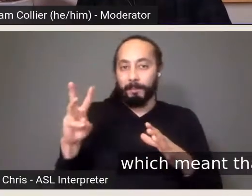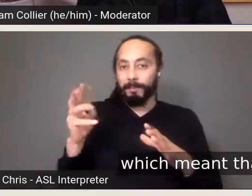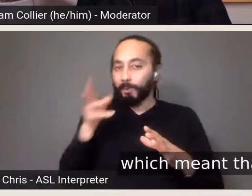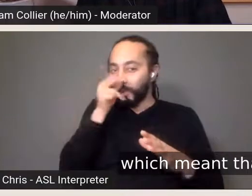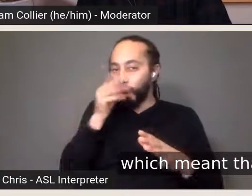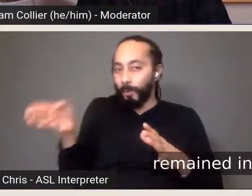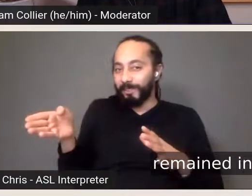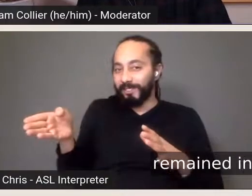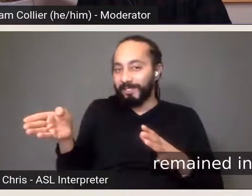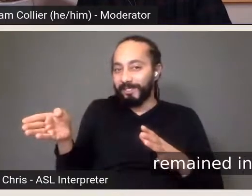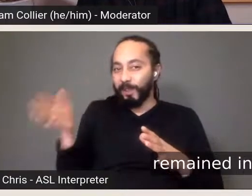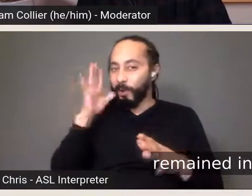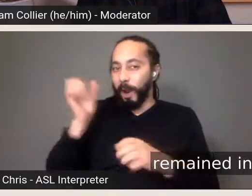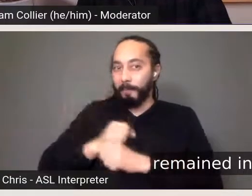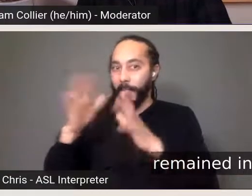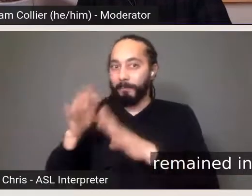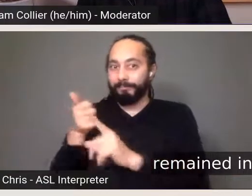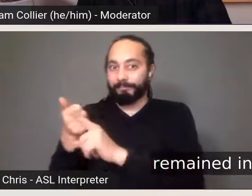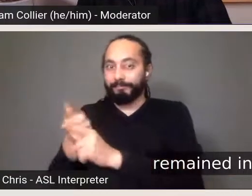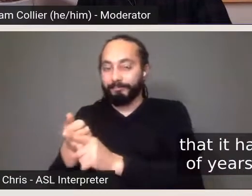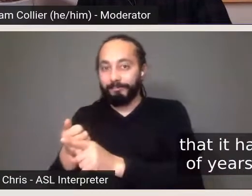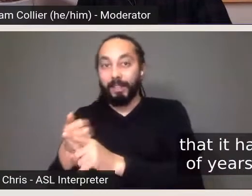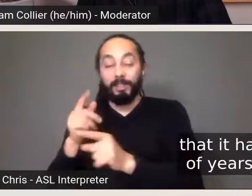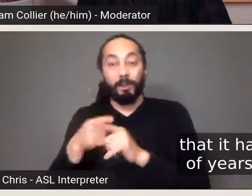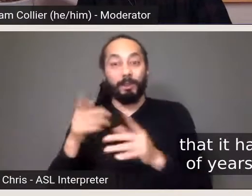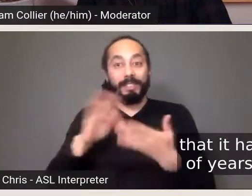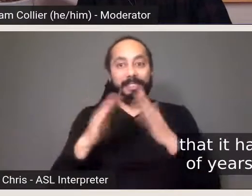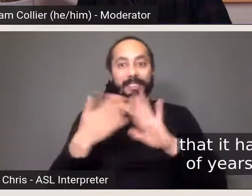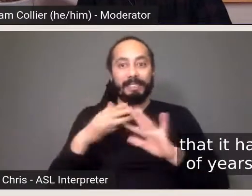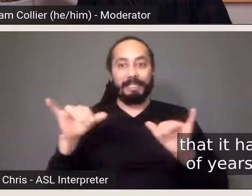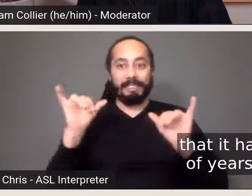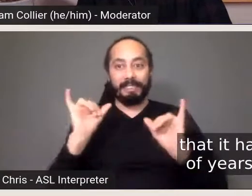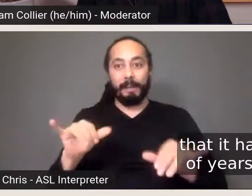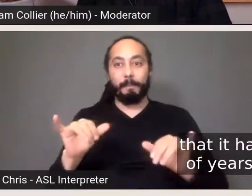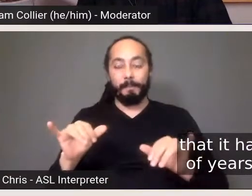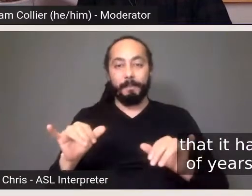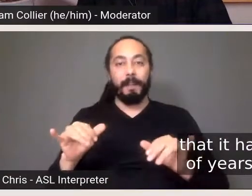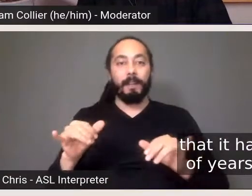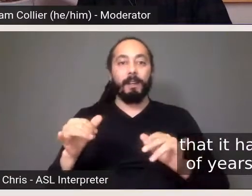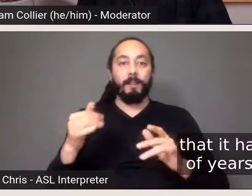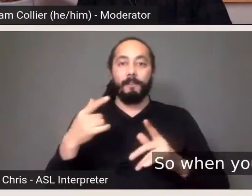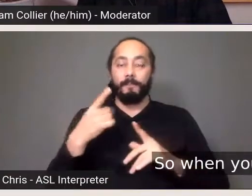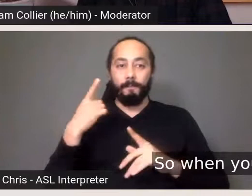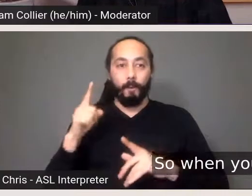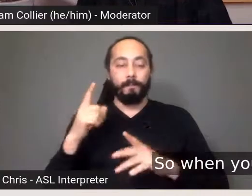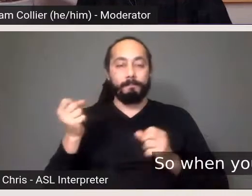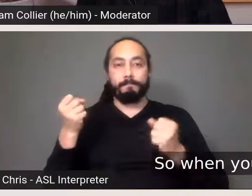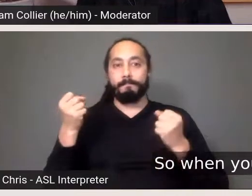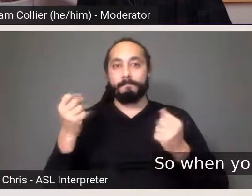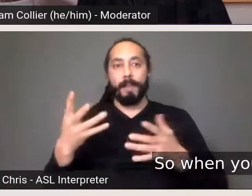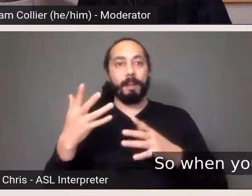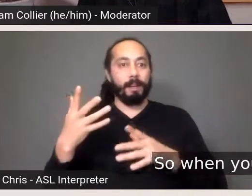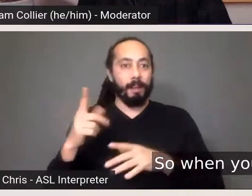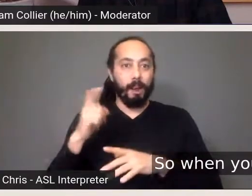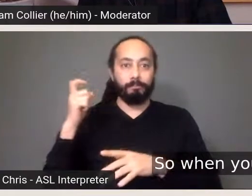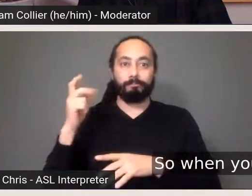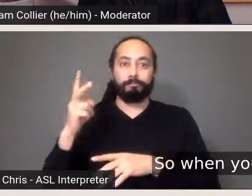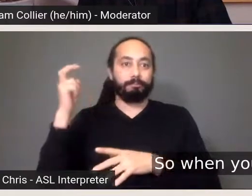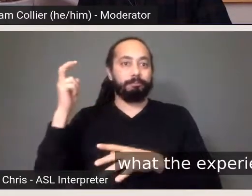city remained in the same format that it had in hundreds of years prior to that. So when you kind of look